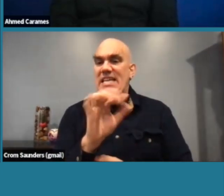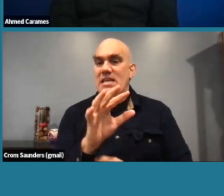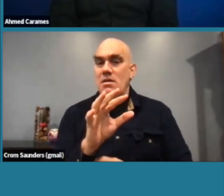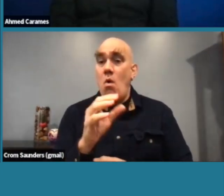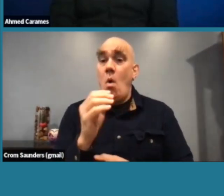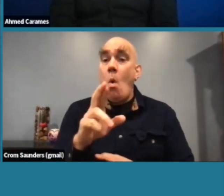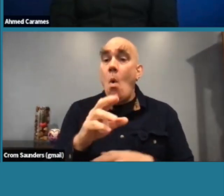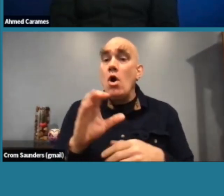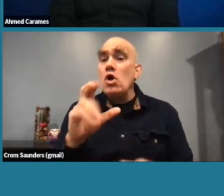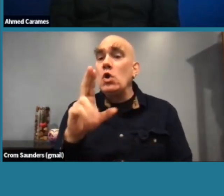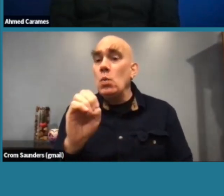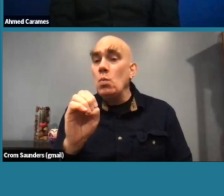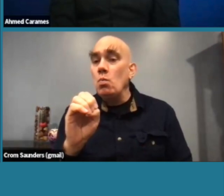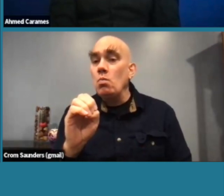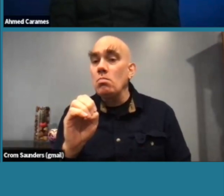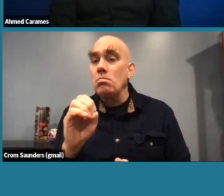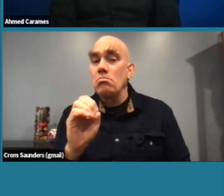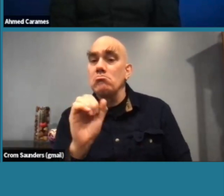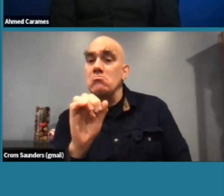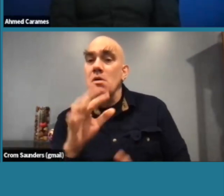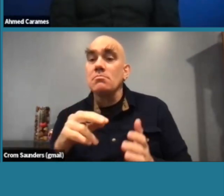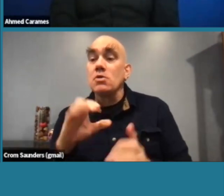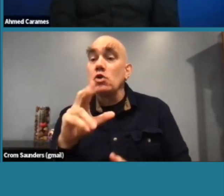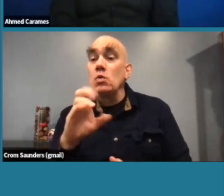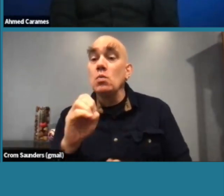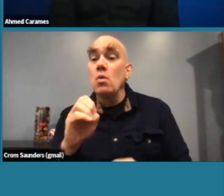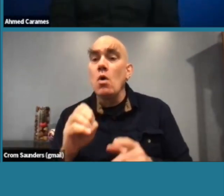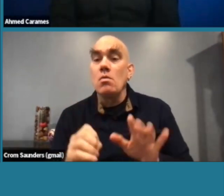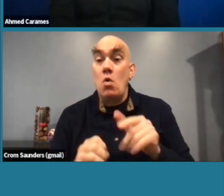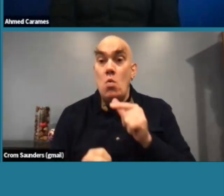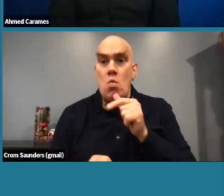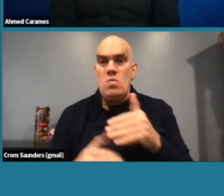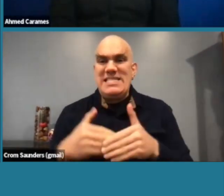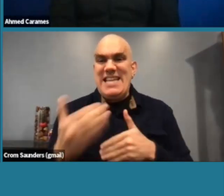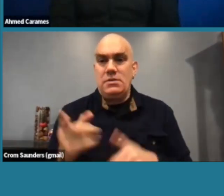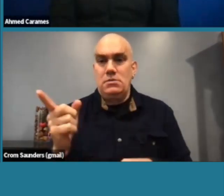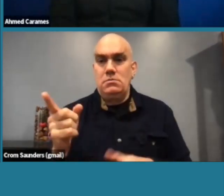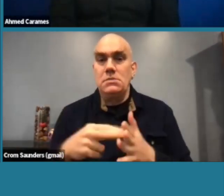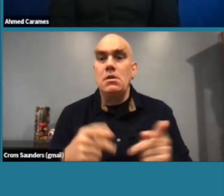easy translation work. In those instances, I am able to provide those cues.